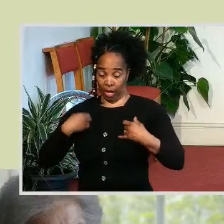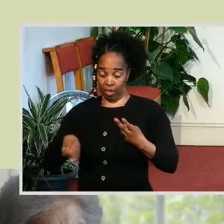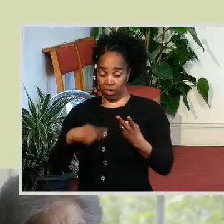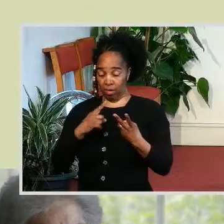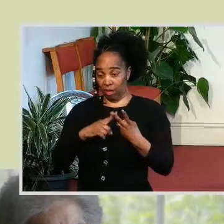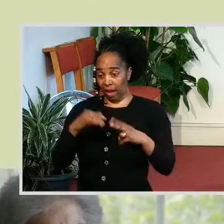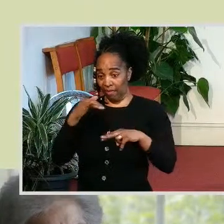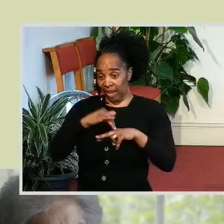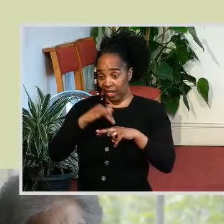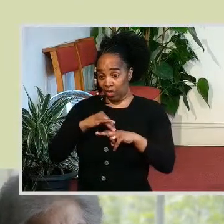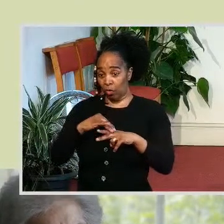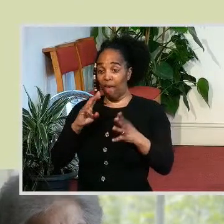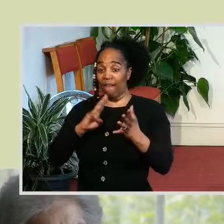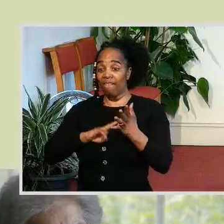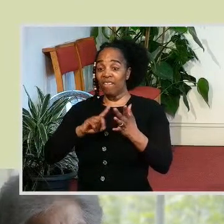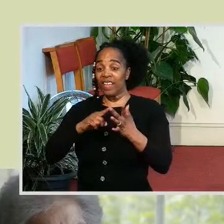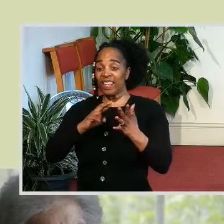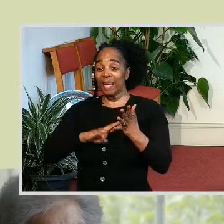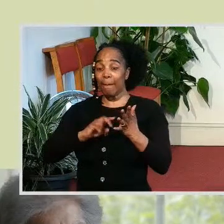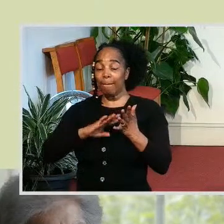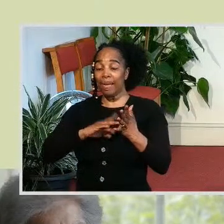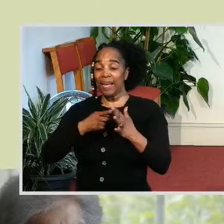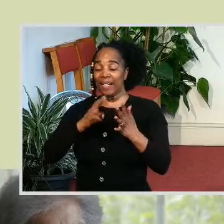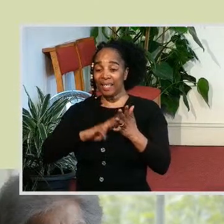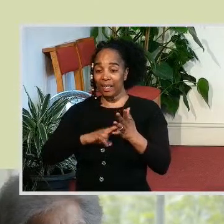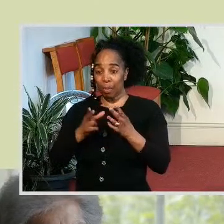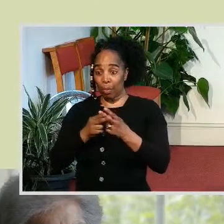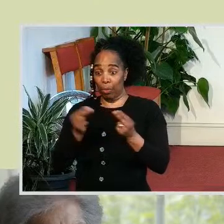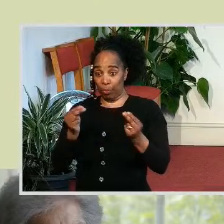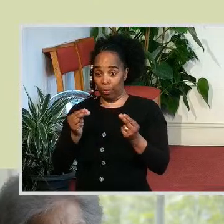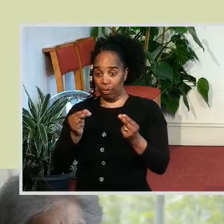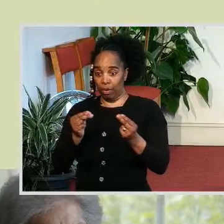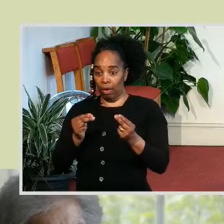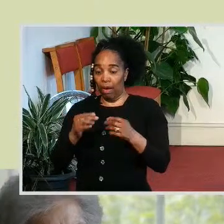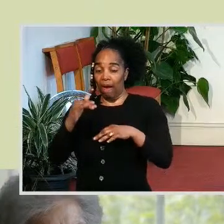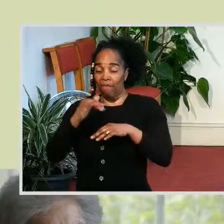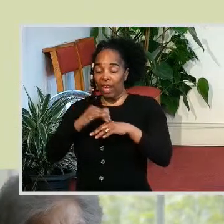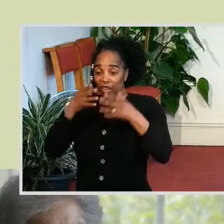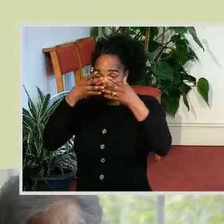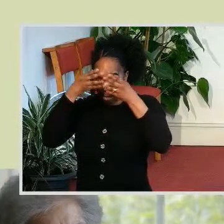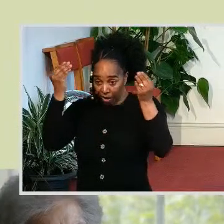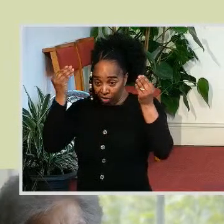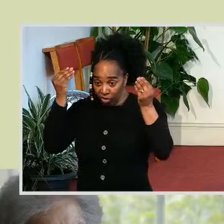to vitamin deficiencies, for example. But these make up a smaller